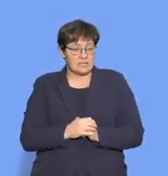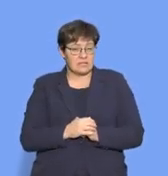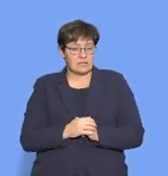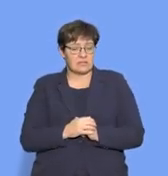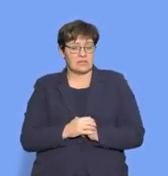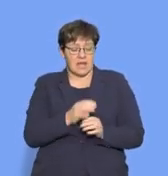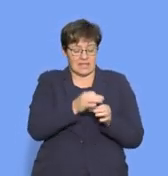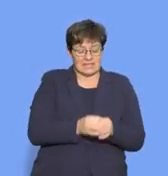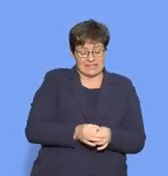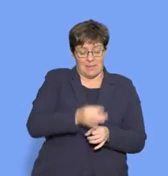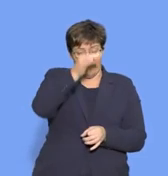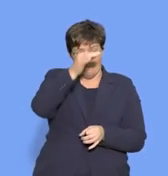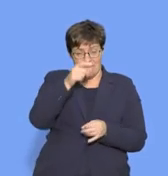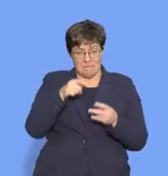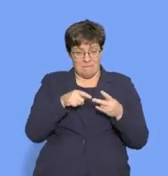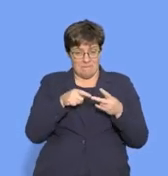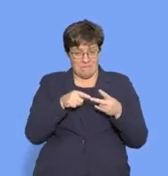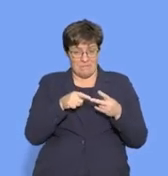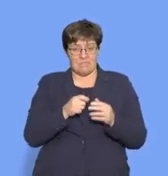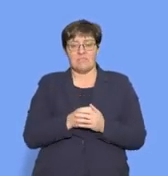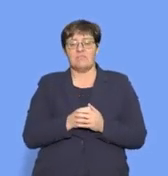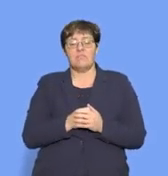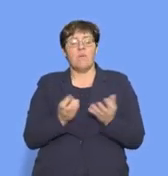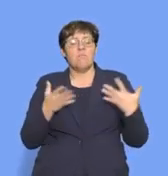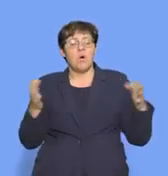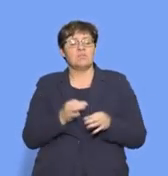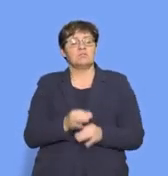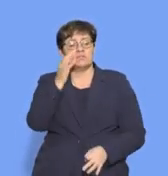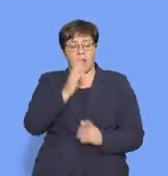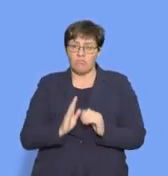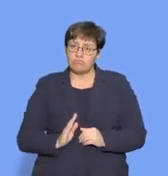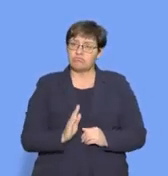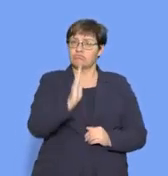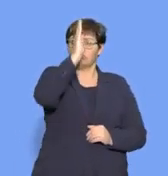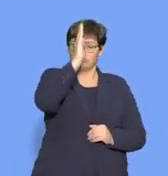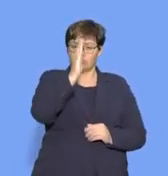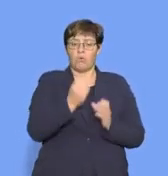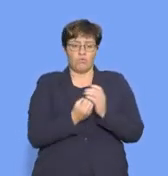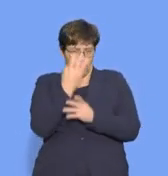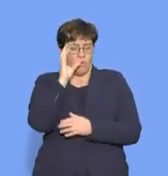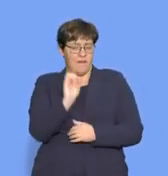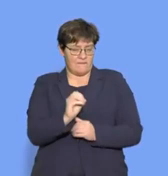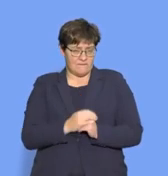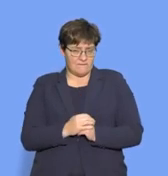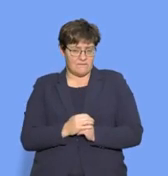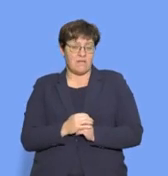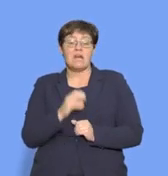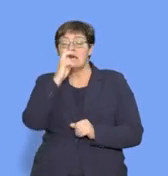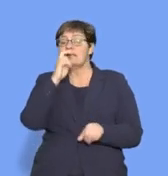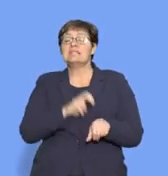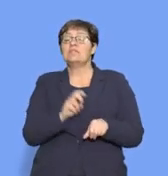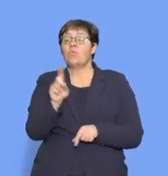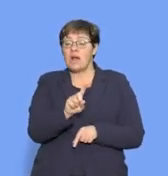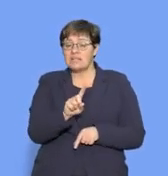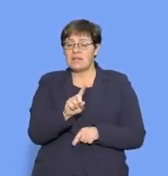is the stem, and most stems grow upright, so they would need